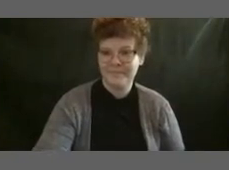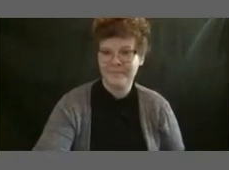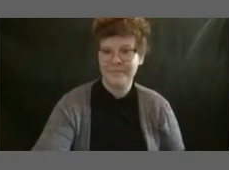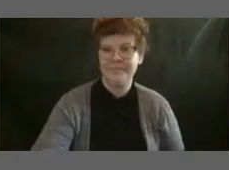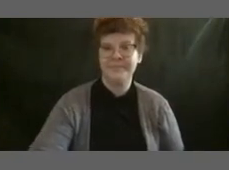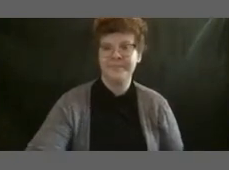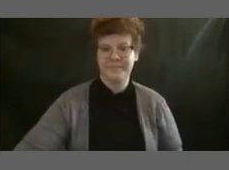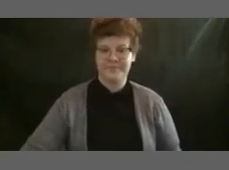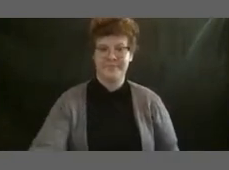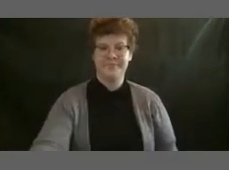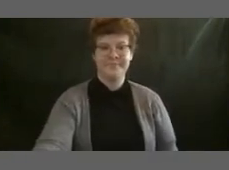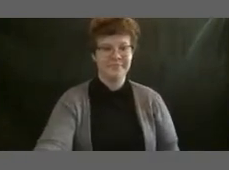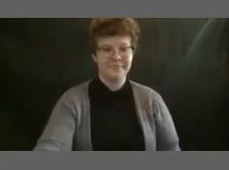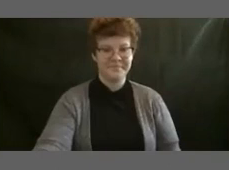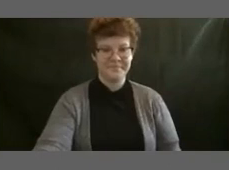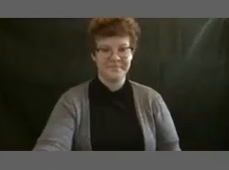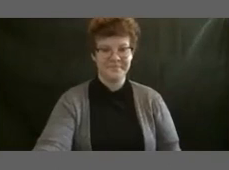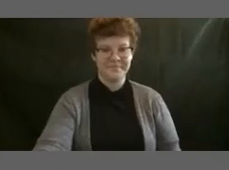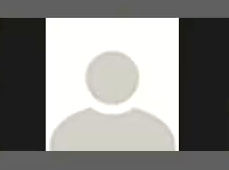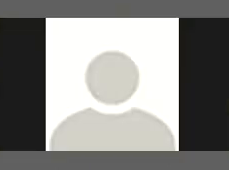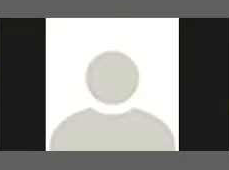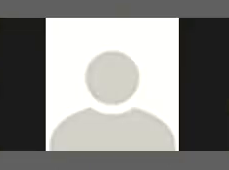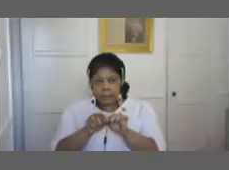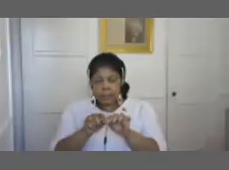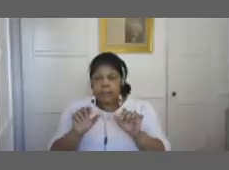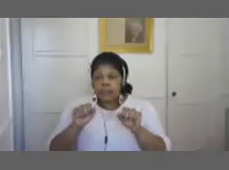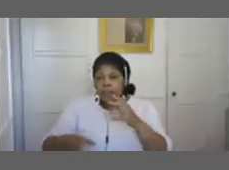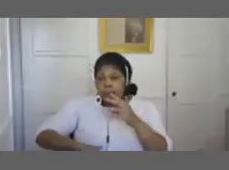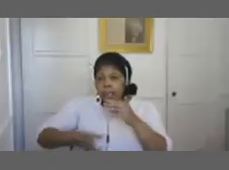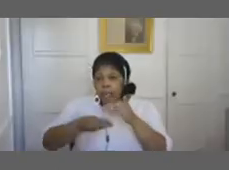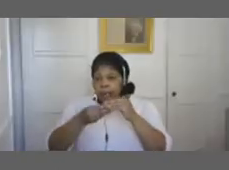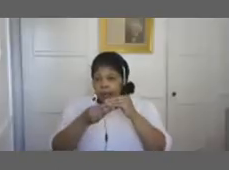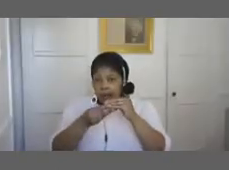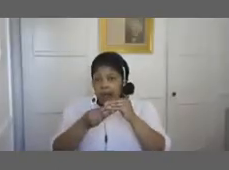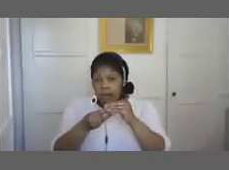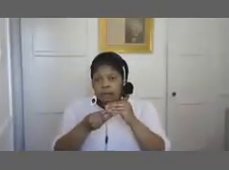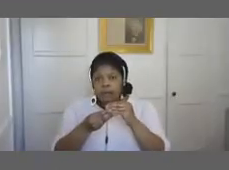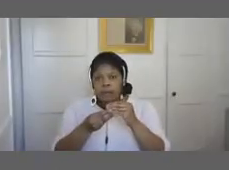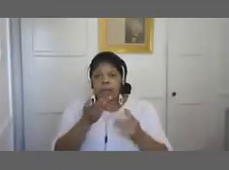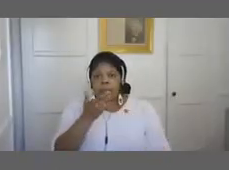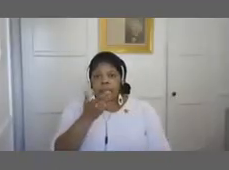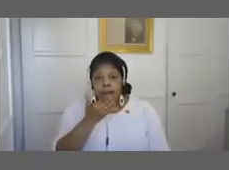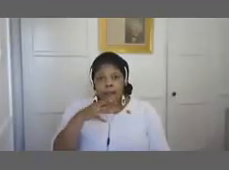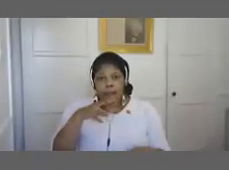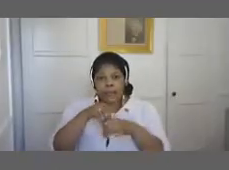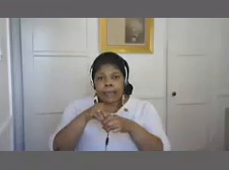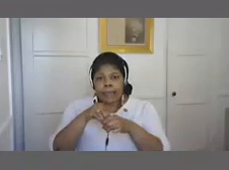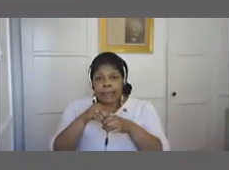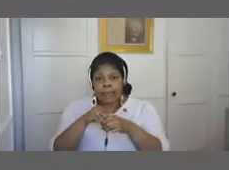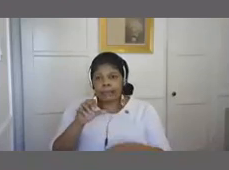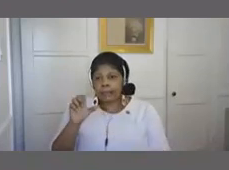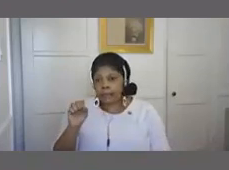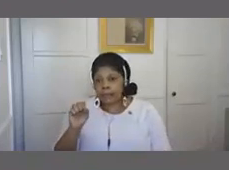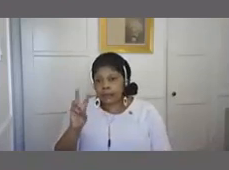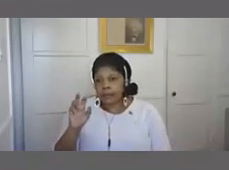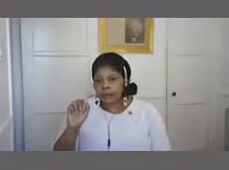swatches panel. And to add that color to our swatches now, I'm going to go ahead and I'm going to click on